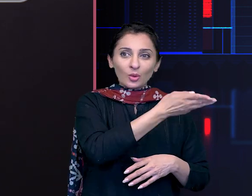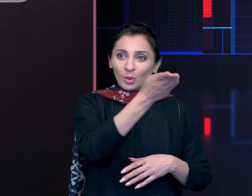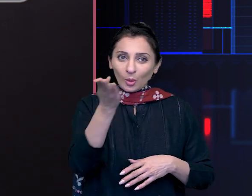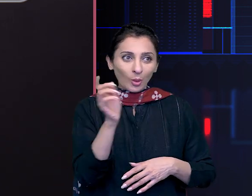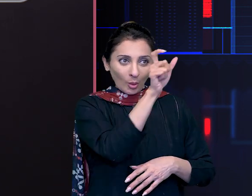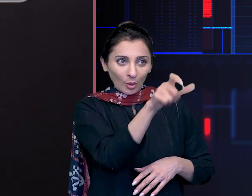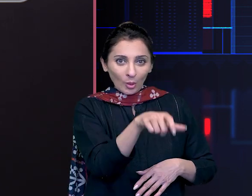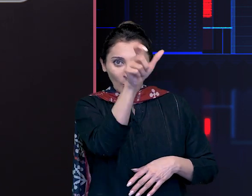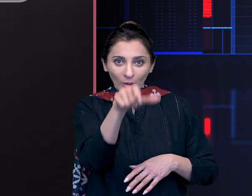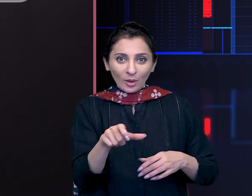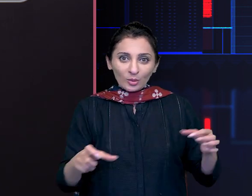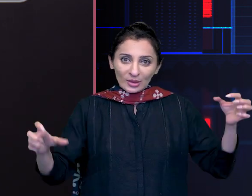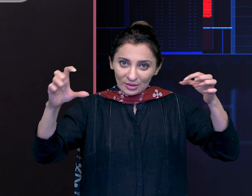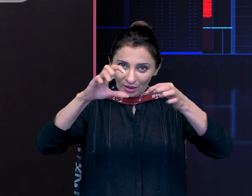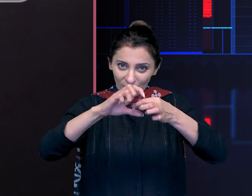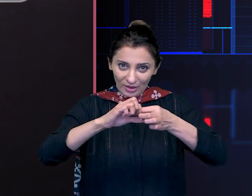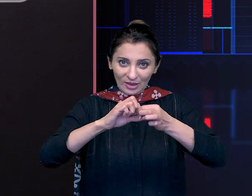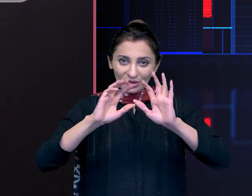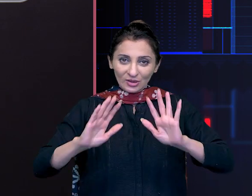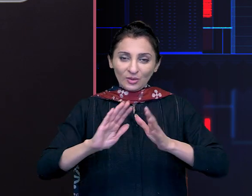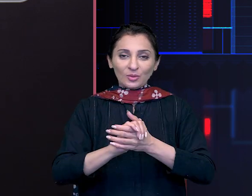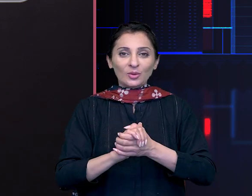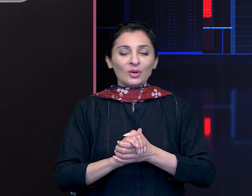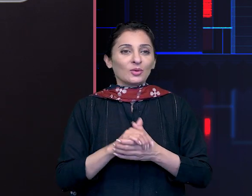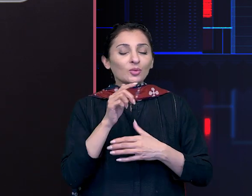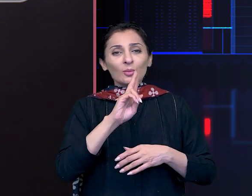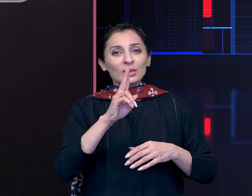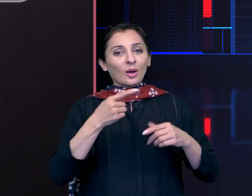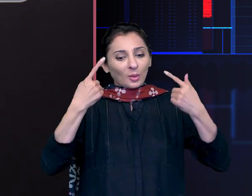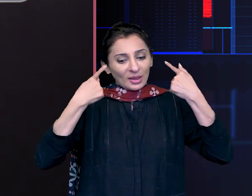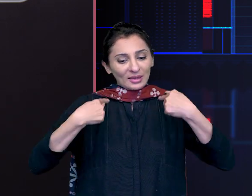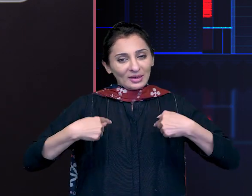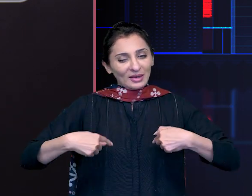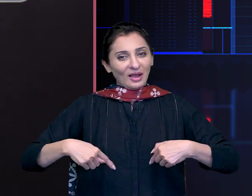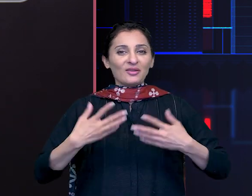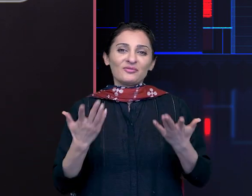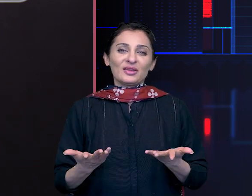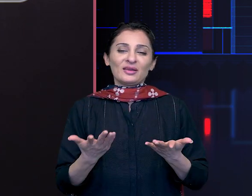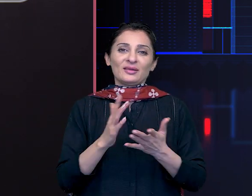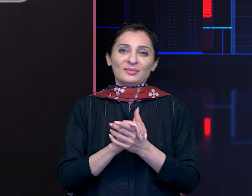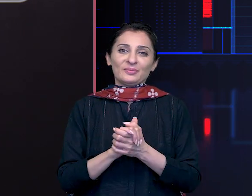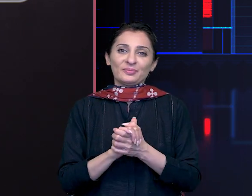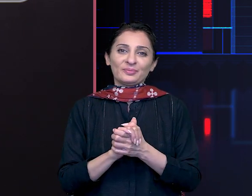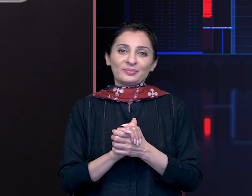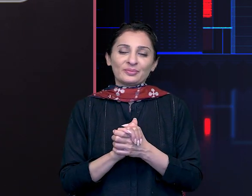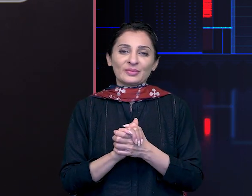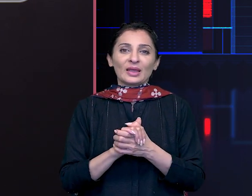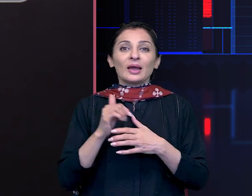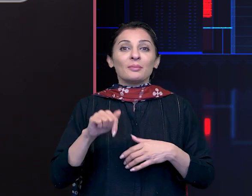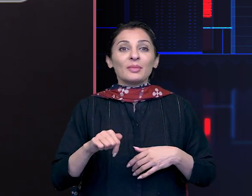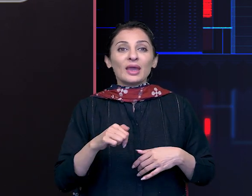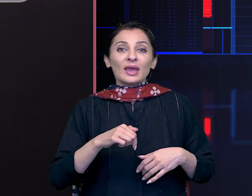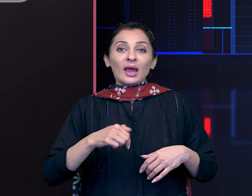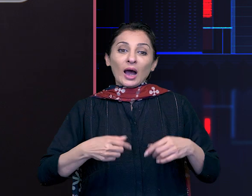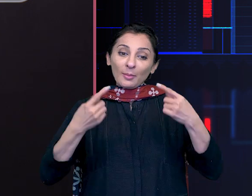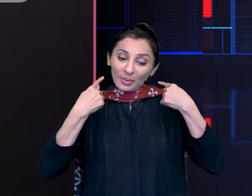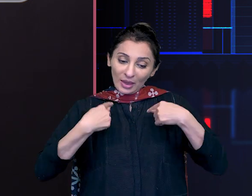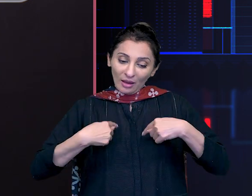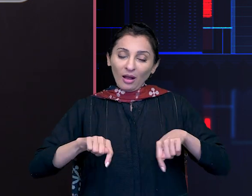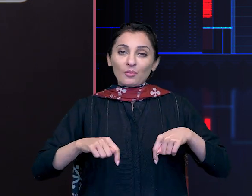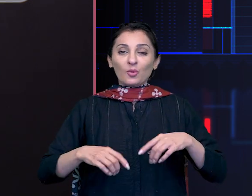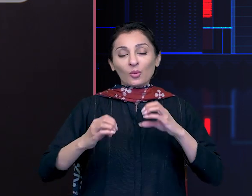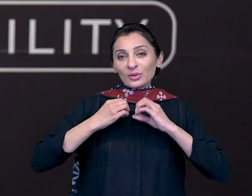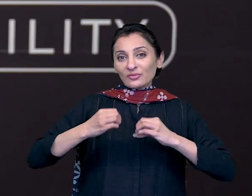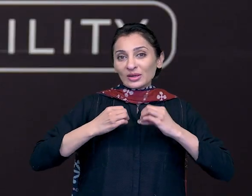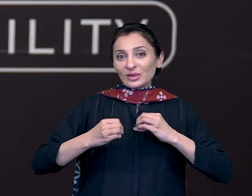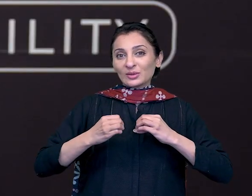and sort of wake them up that, this is life. Like, this is what I'm meant to do, and I'm meant to express myself and show myself to the